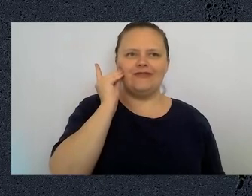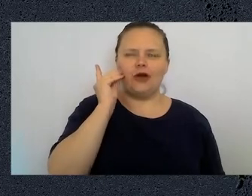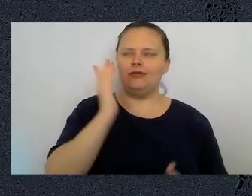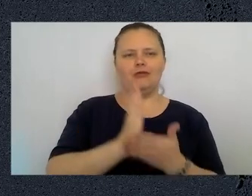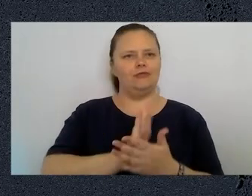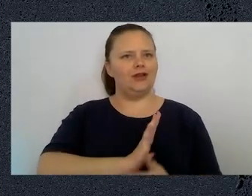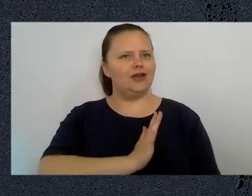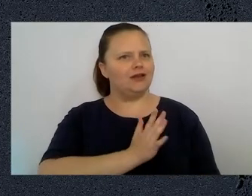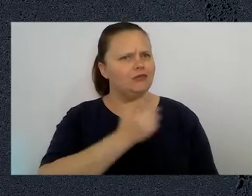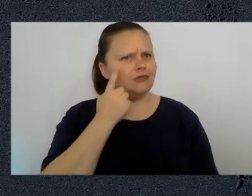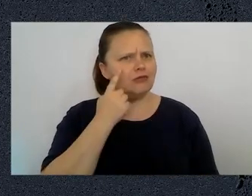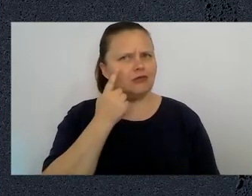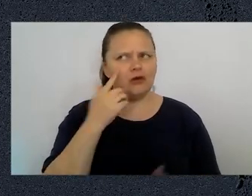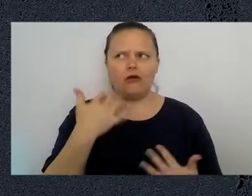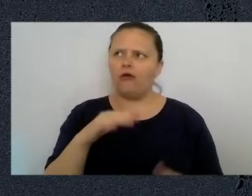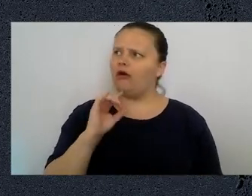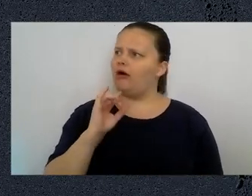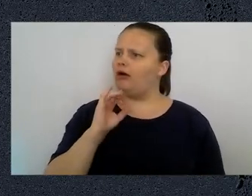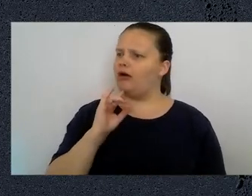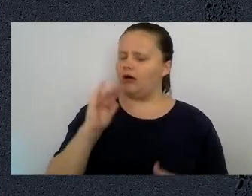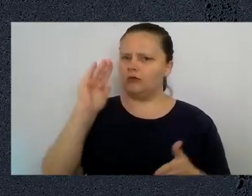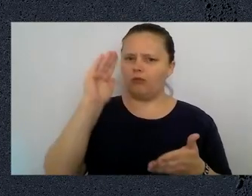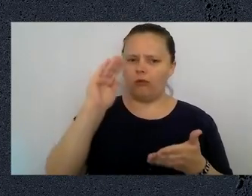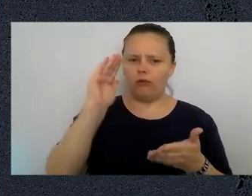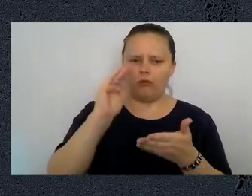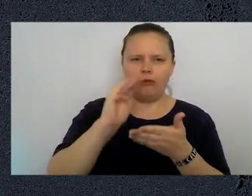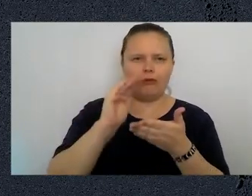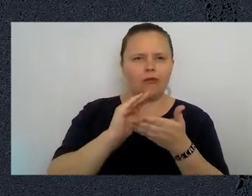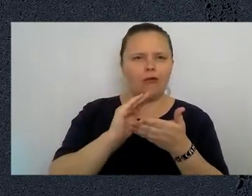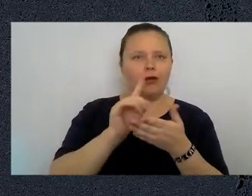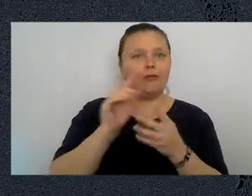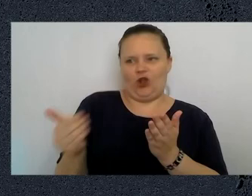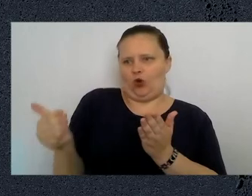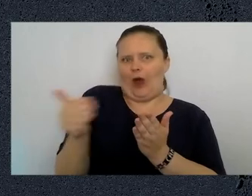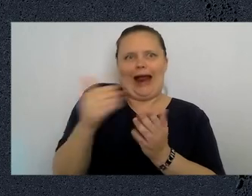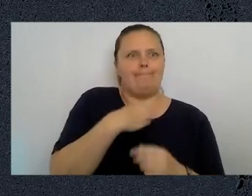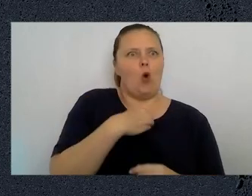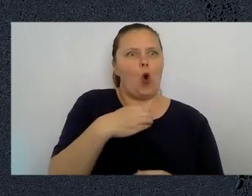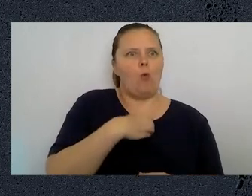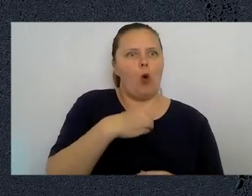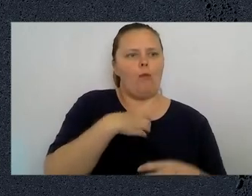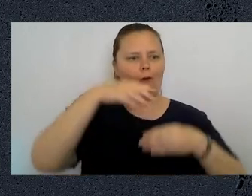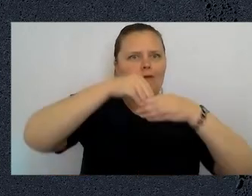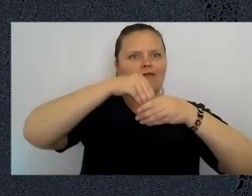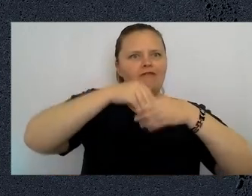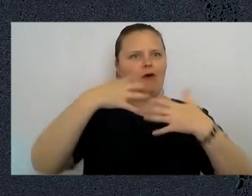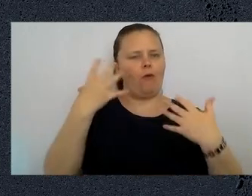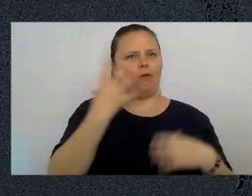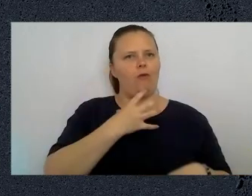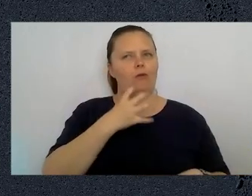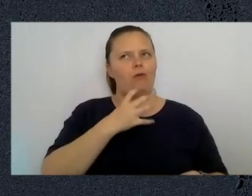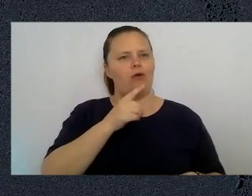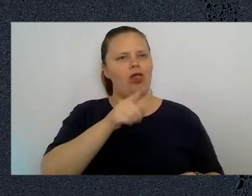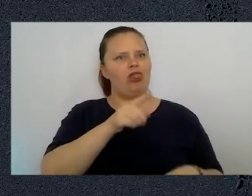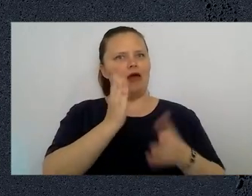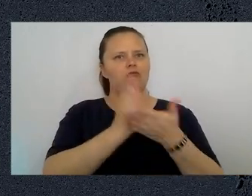to see how electronics can become smaller and smaller and smaller, but you're adding more and more functionality as you keep going along. So I think that's what kind of